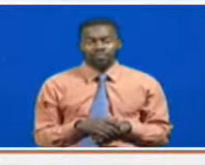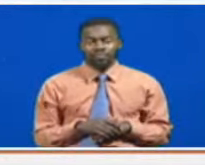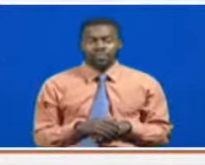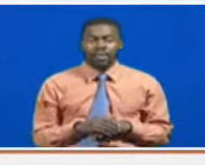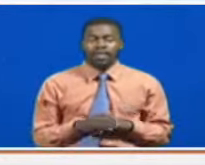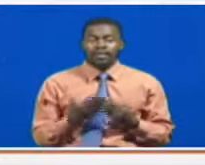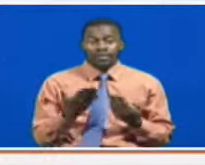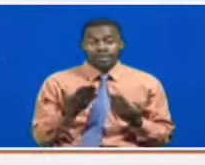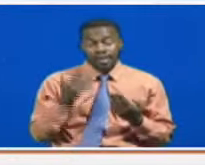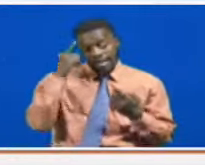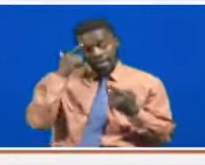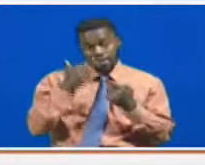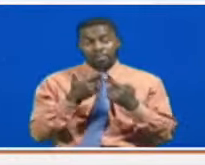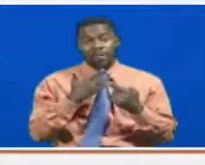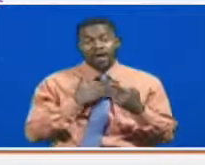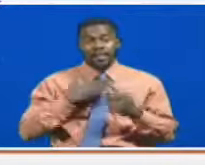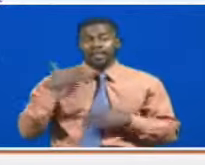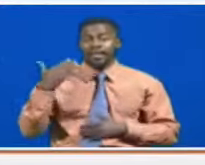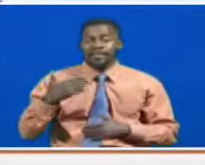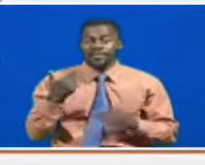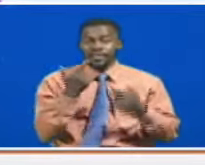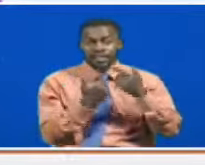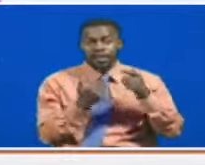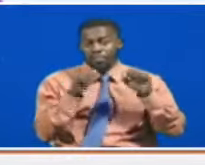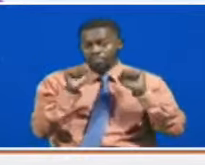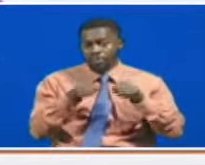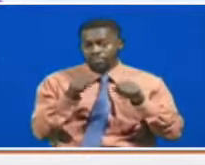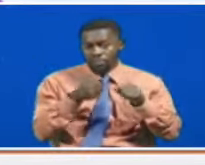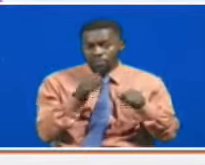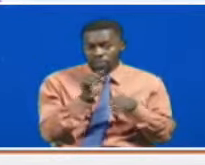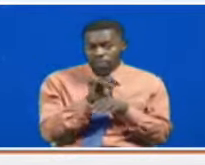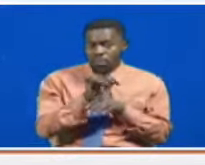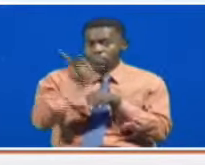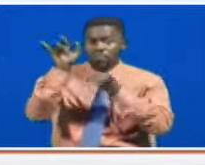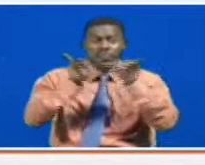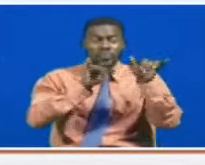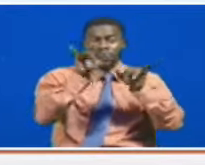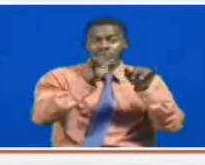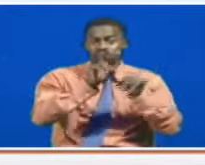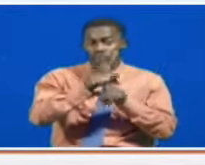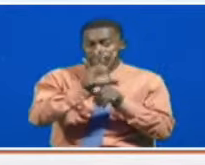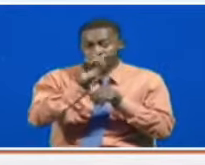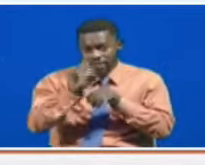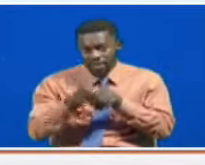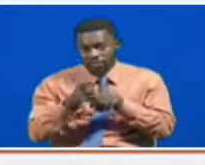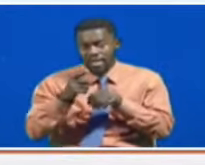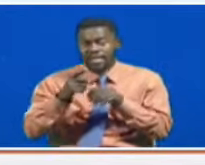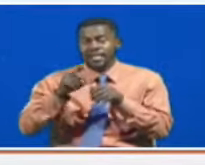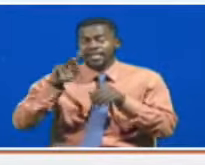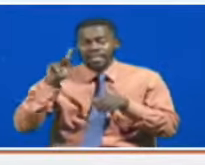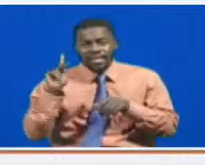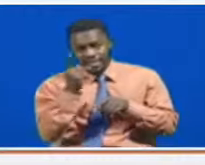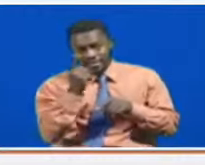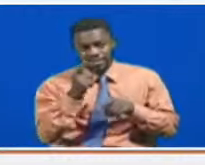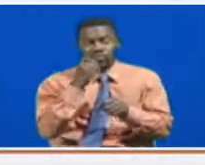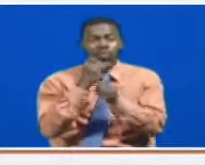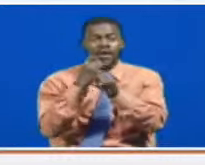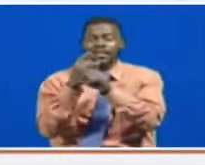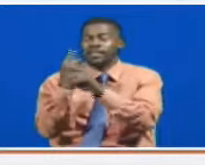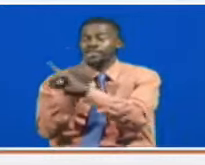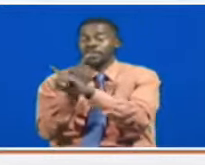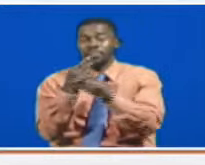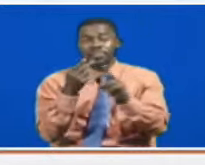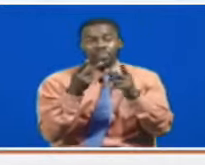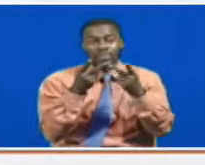every year we should be able to send 250,000 Kenyans to work in different parts of the